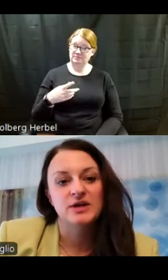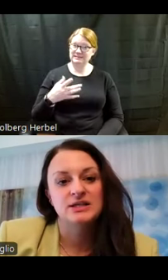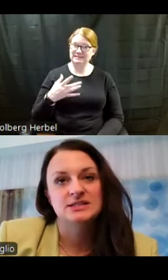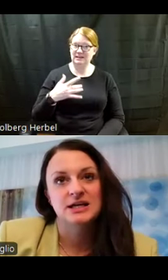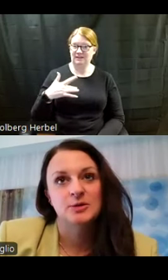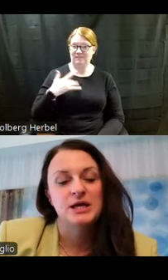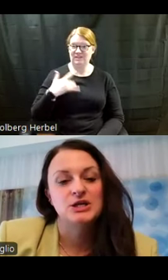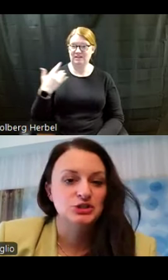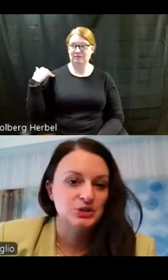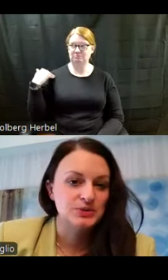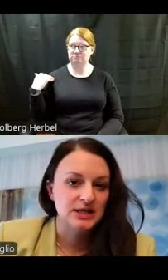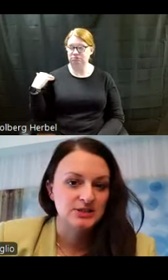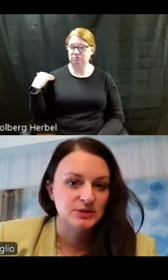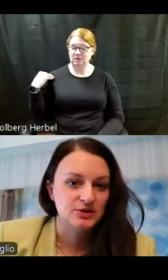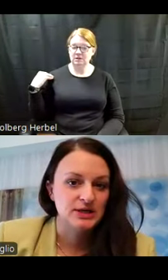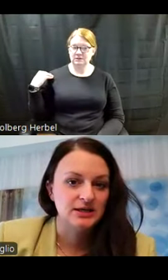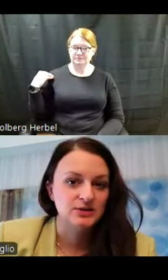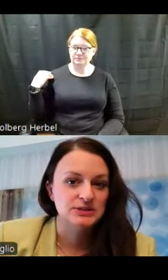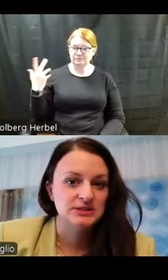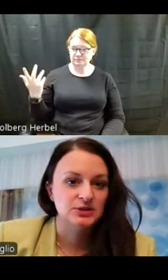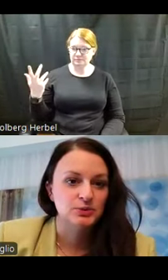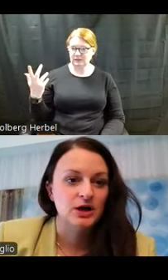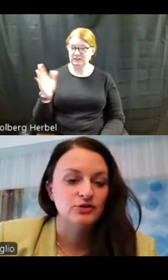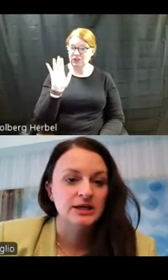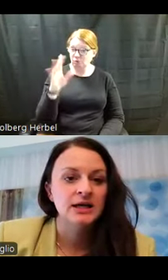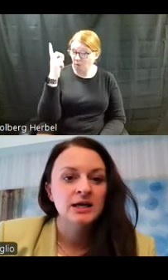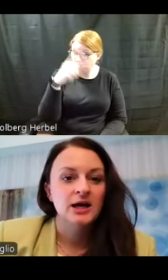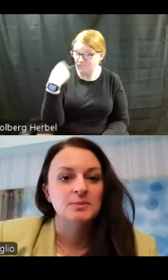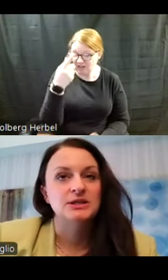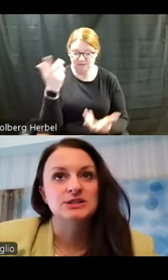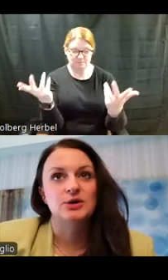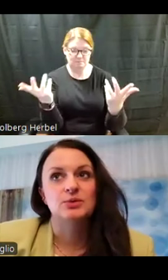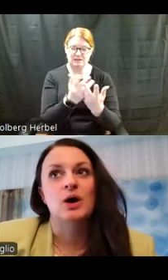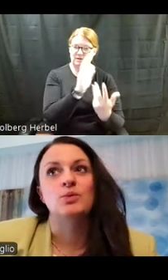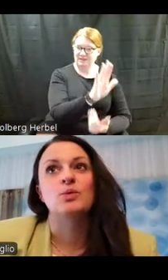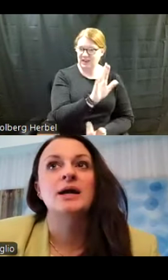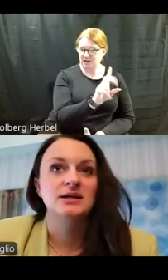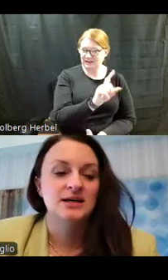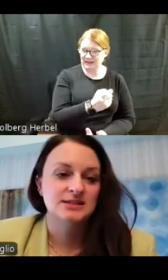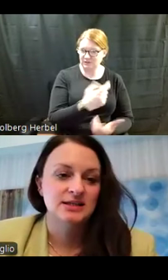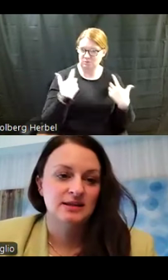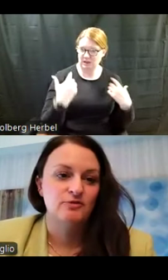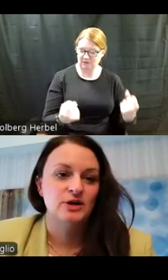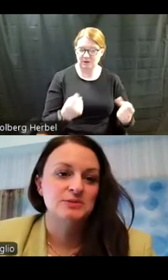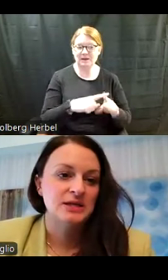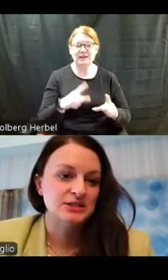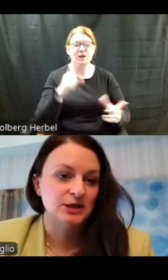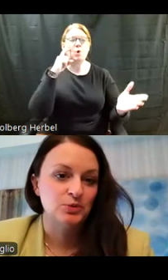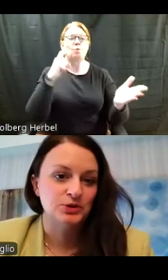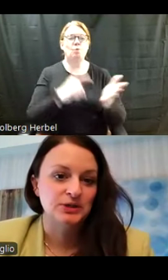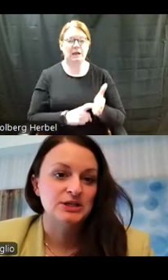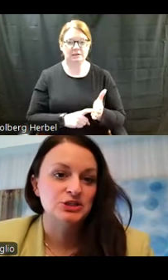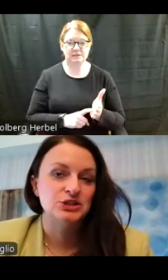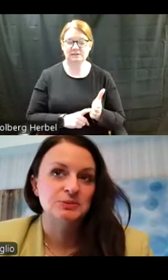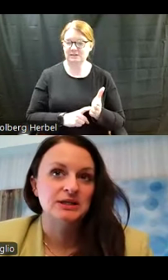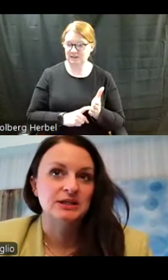be the face that a patient associates with their diagnosis and recovery. And so recognizing that fundamentally